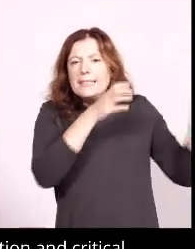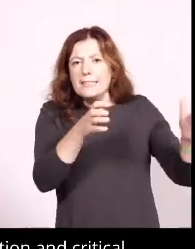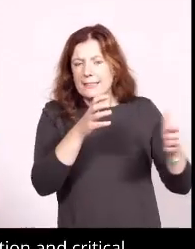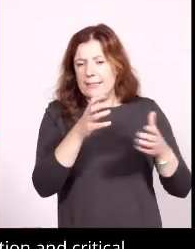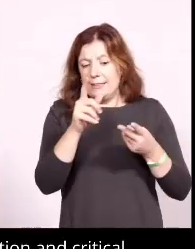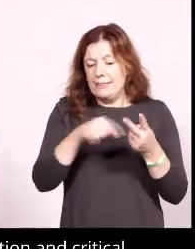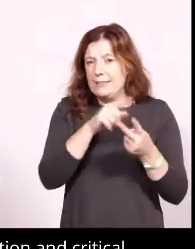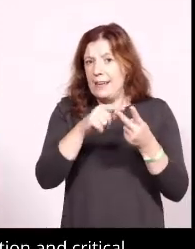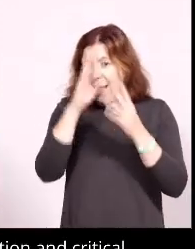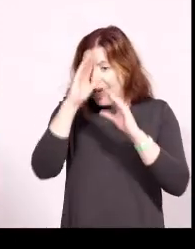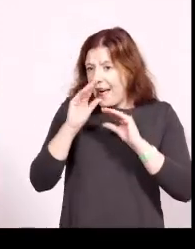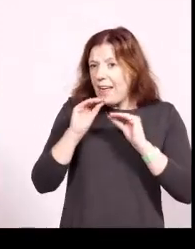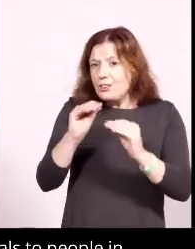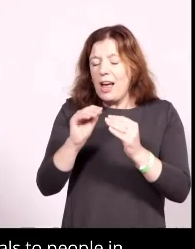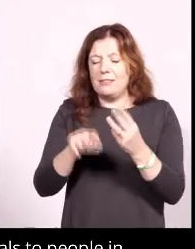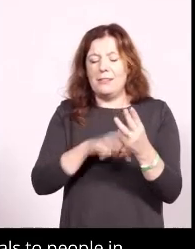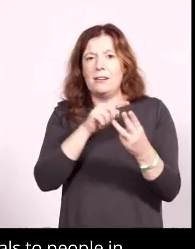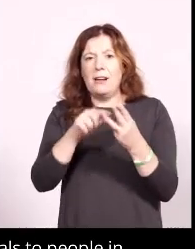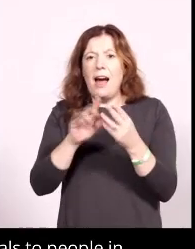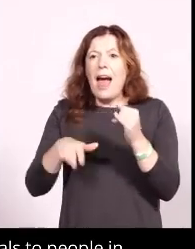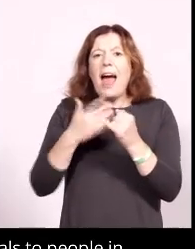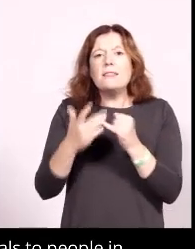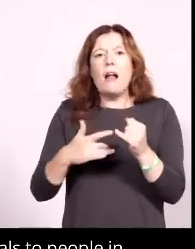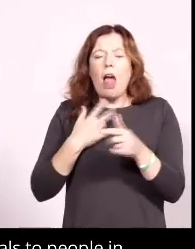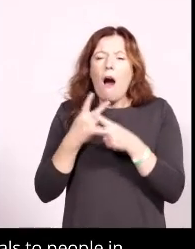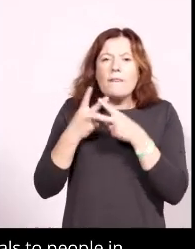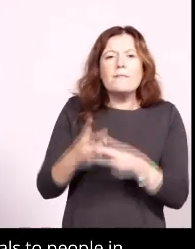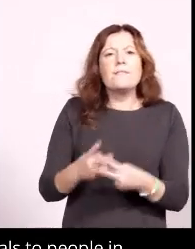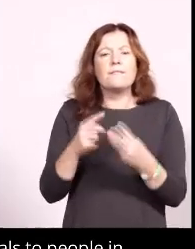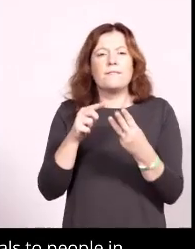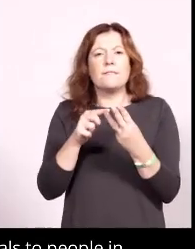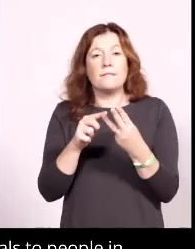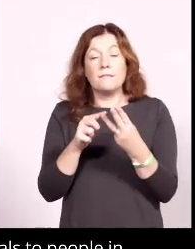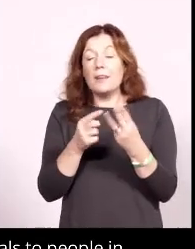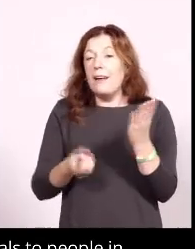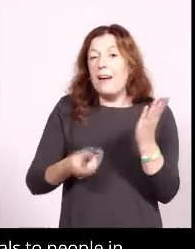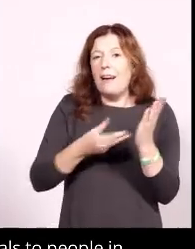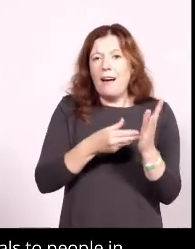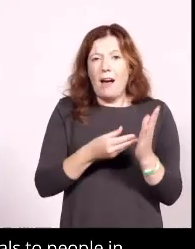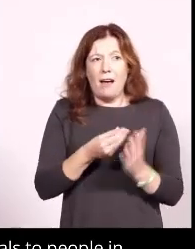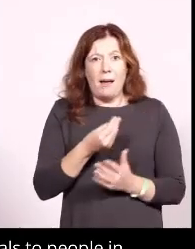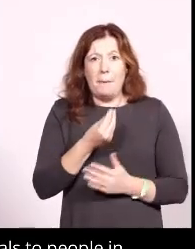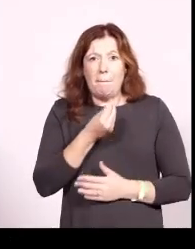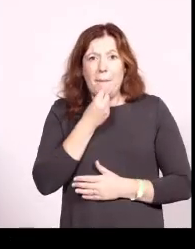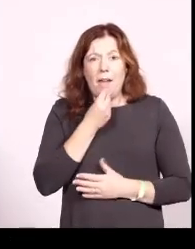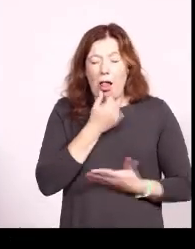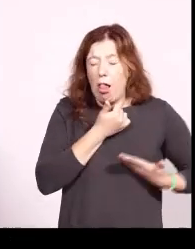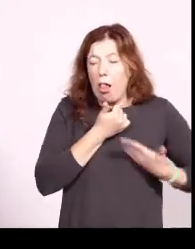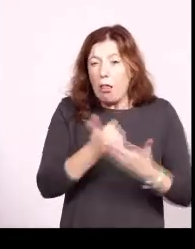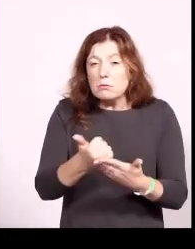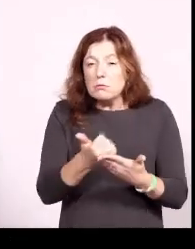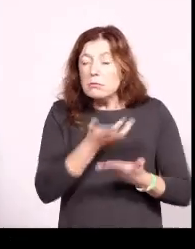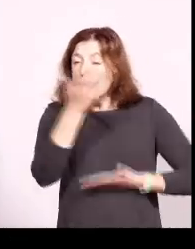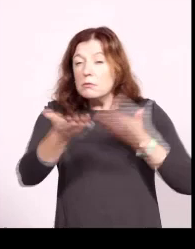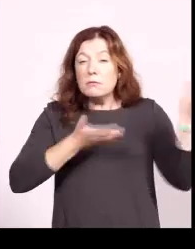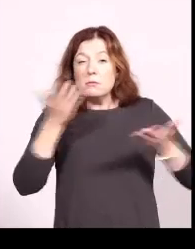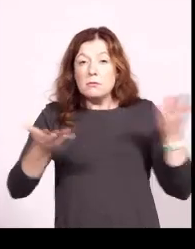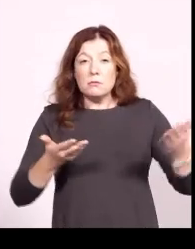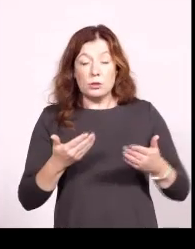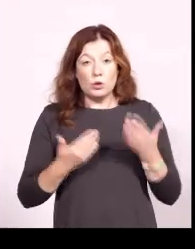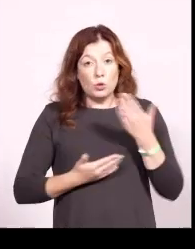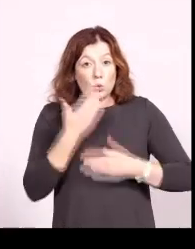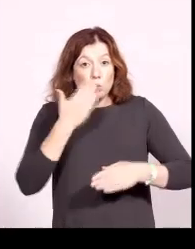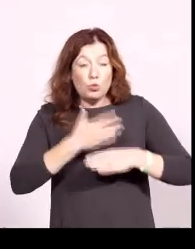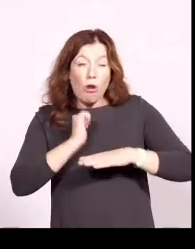education and critical end-of-life care. But they have also delivered hundreds of thousands of meals to people in need. They've created thousands of